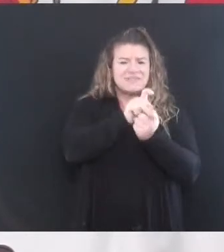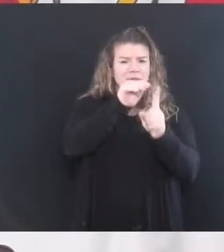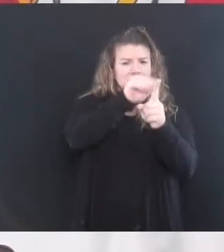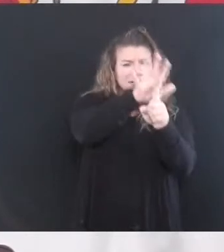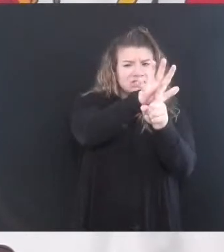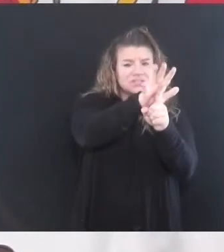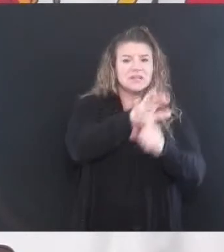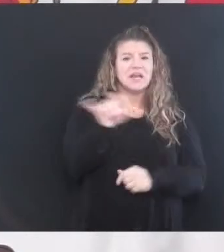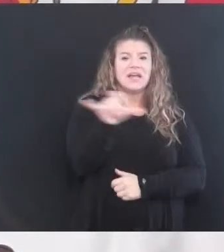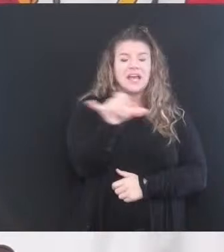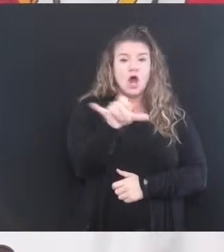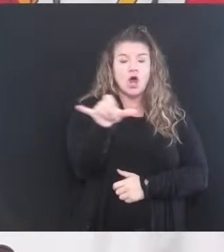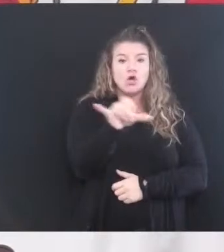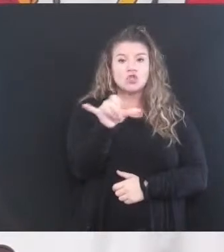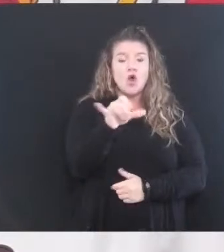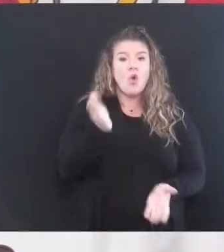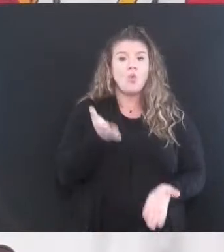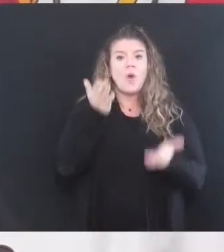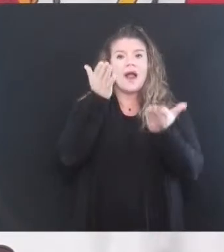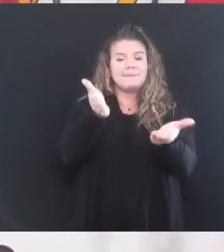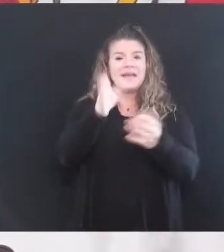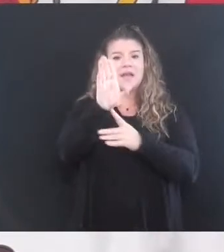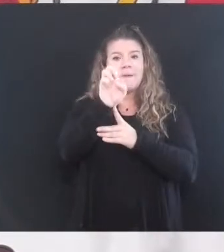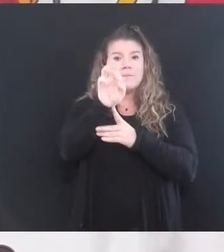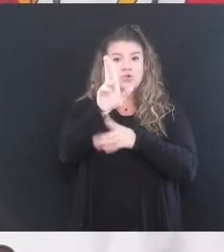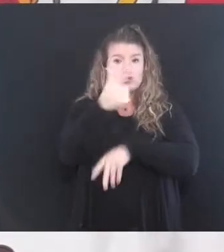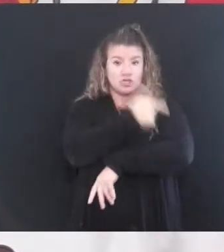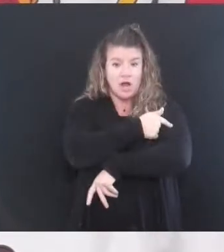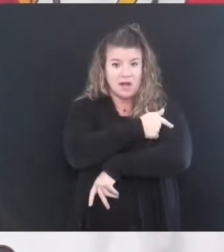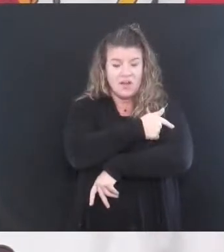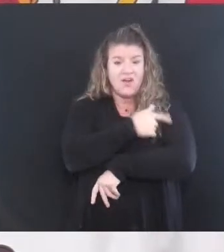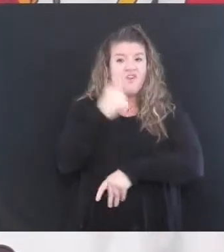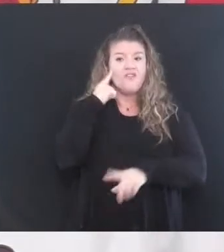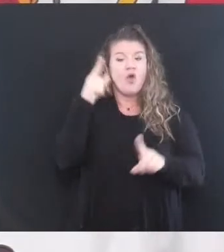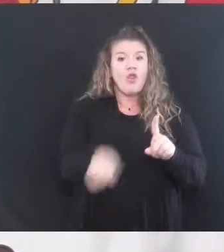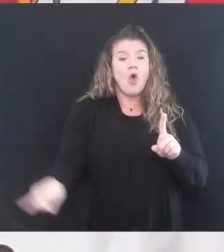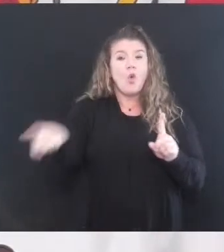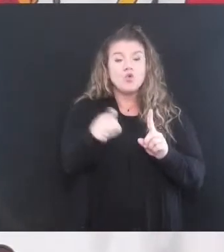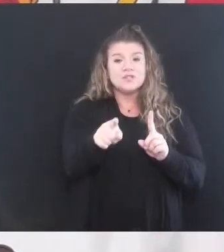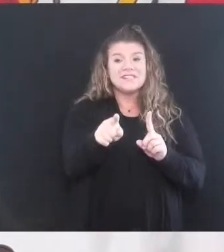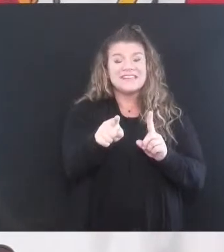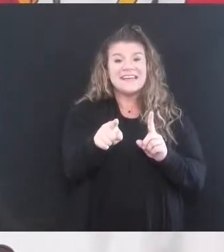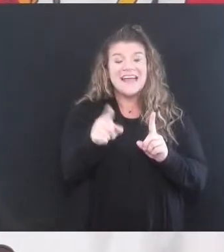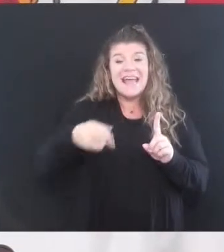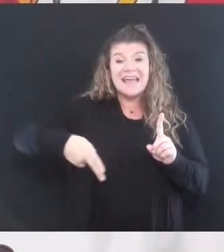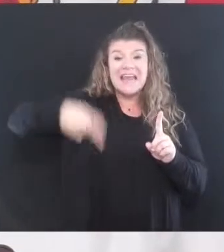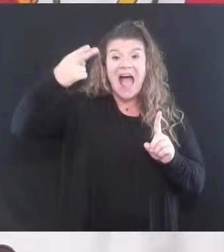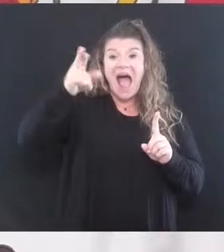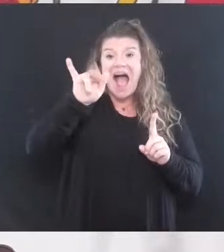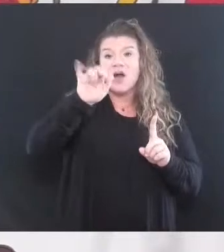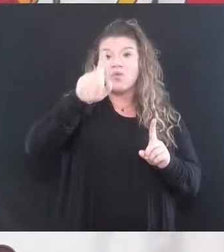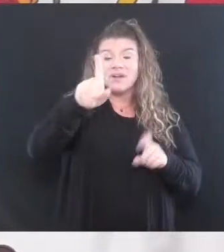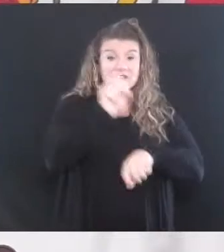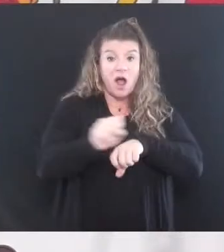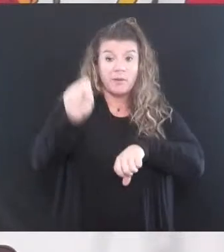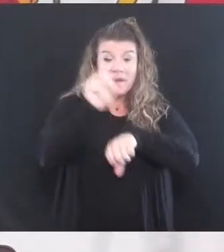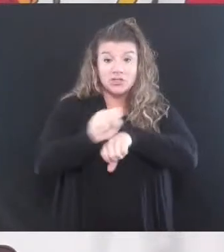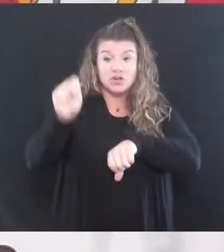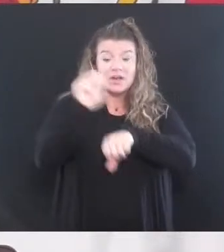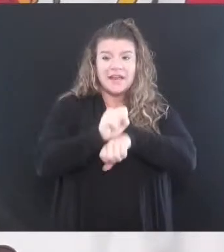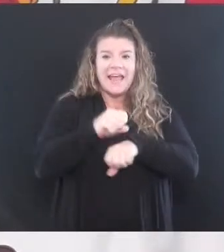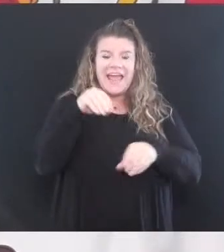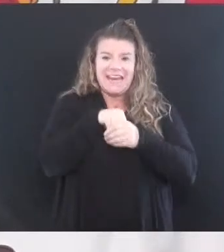also recommended a booster shot for those in high-risk occupational and